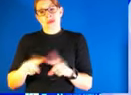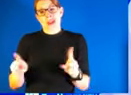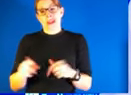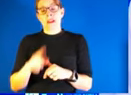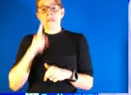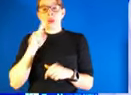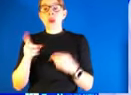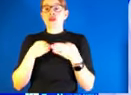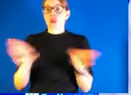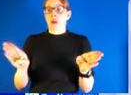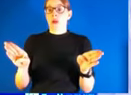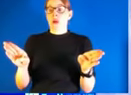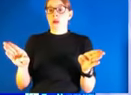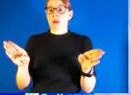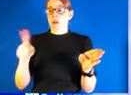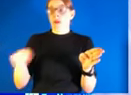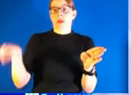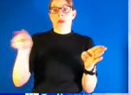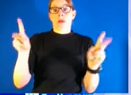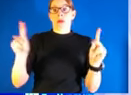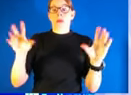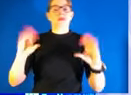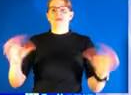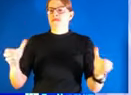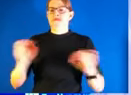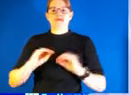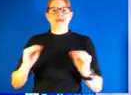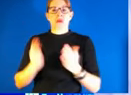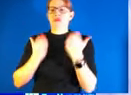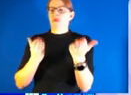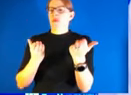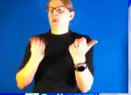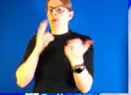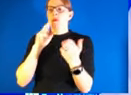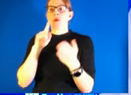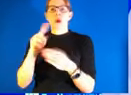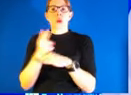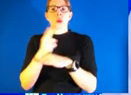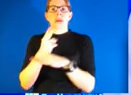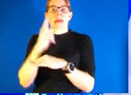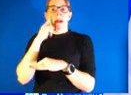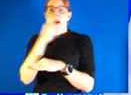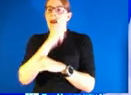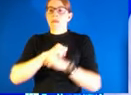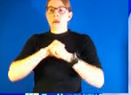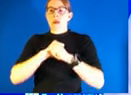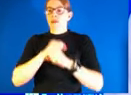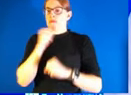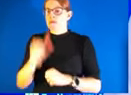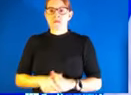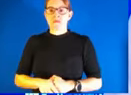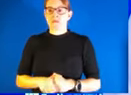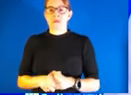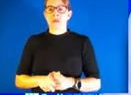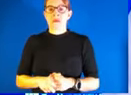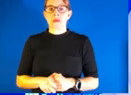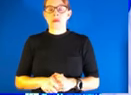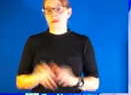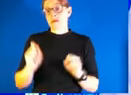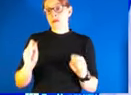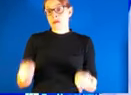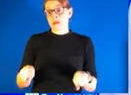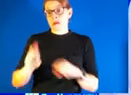general public, there is no real recommendation on using eye protection, but you can certainly do that. That will be